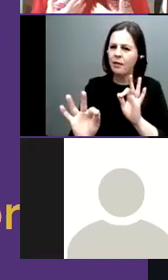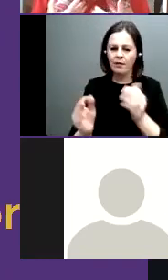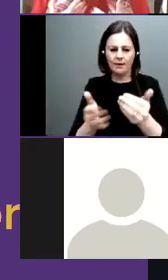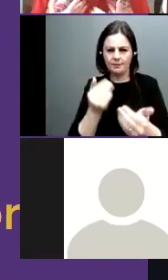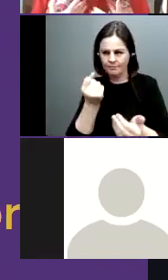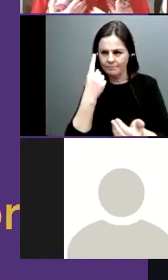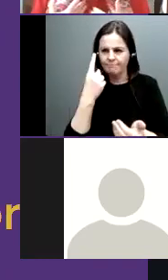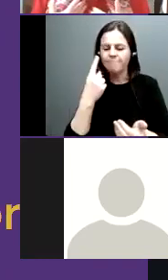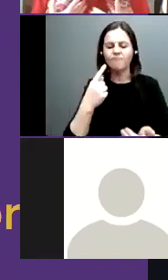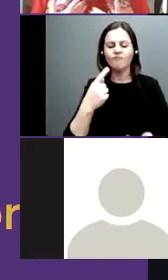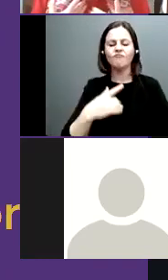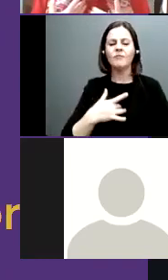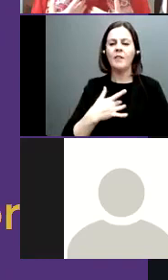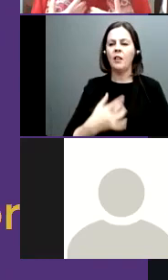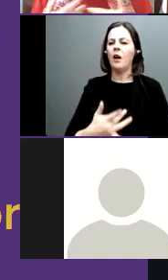resonated with me.